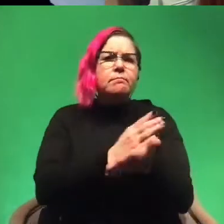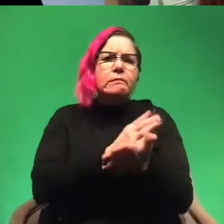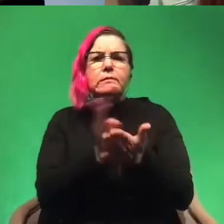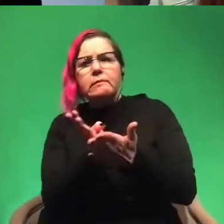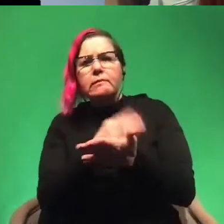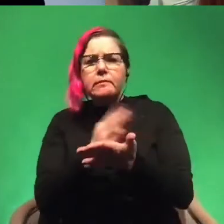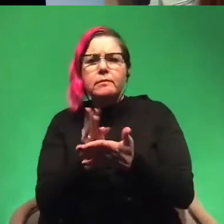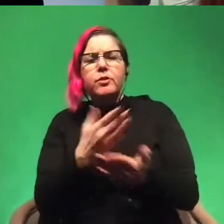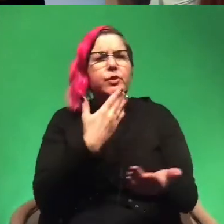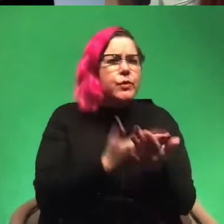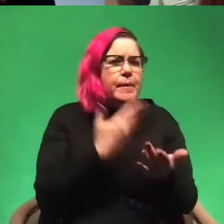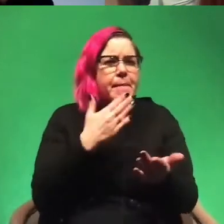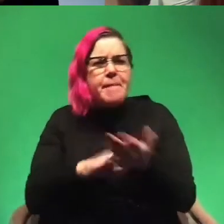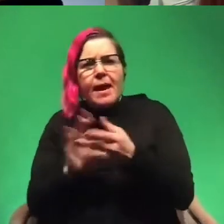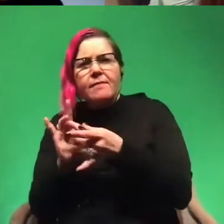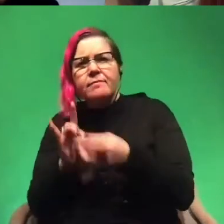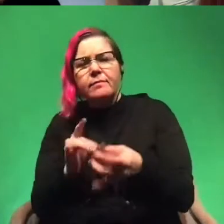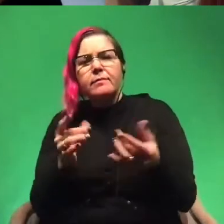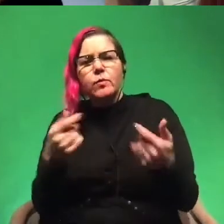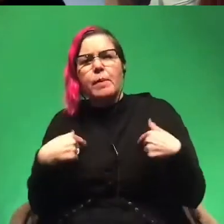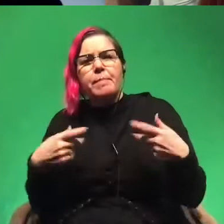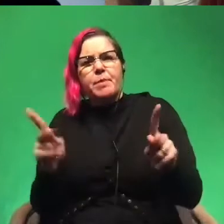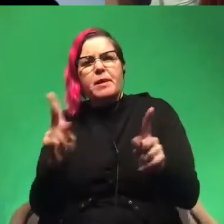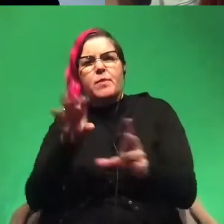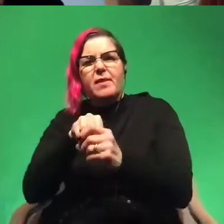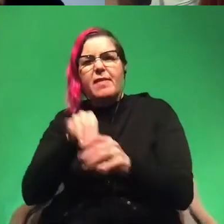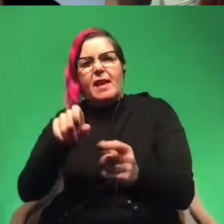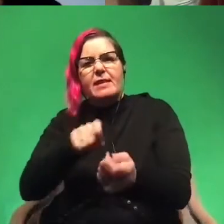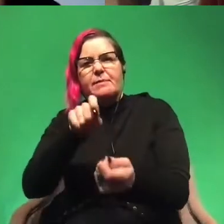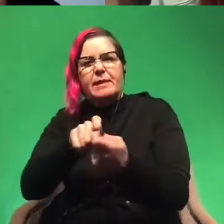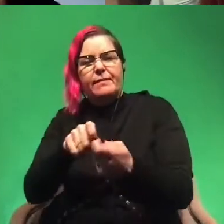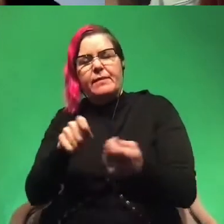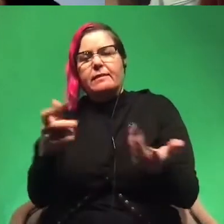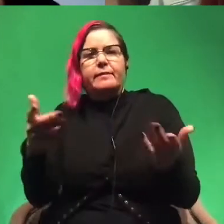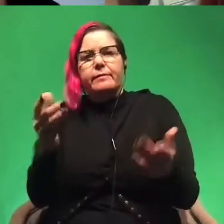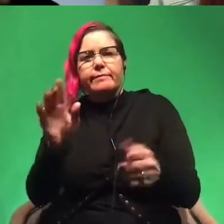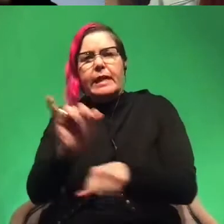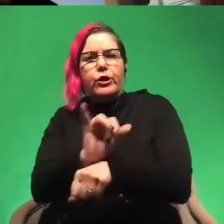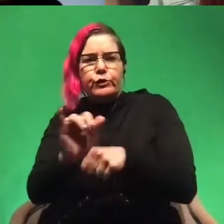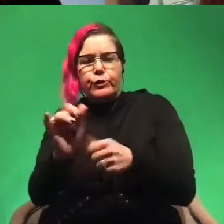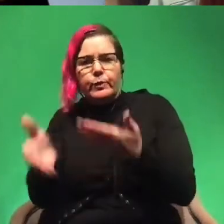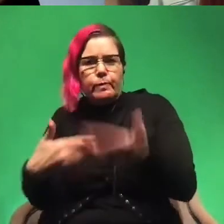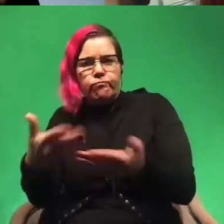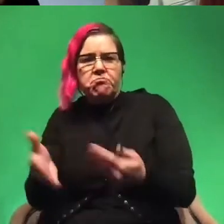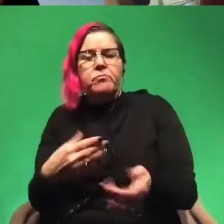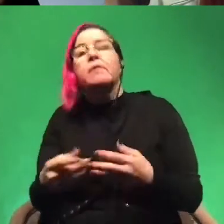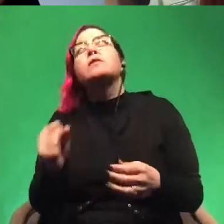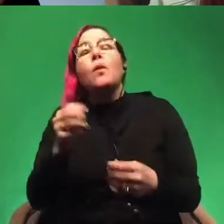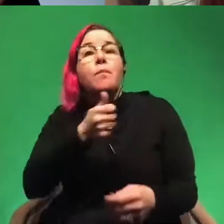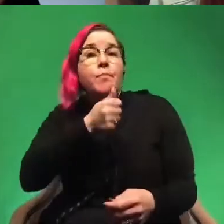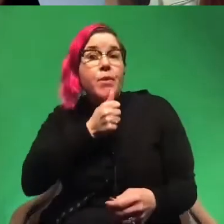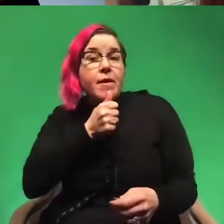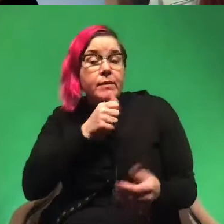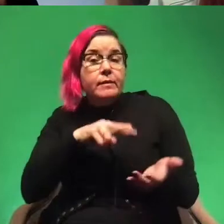what are the good and bad things that we allow within that particular industry. And so in the private world